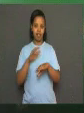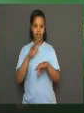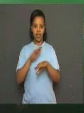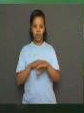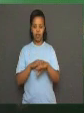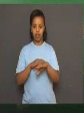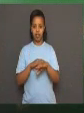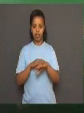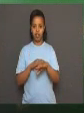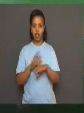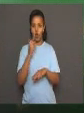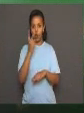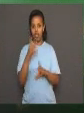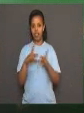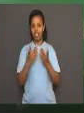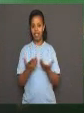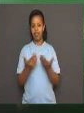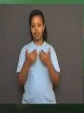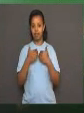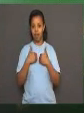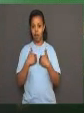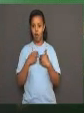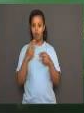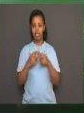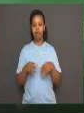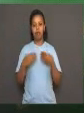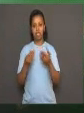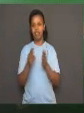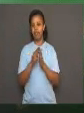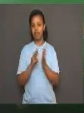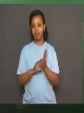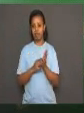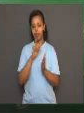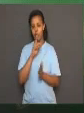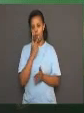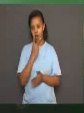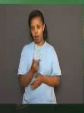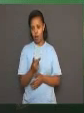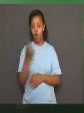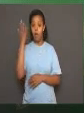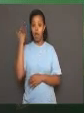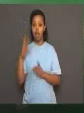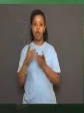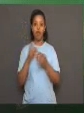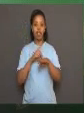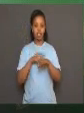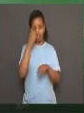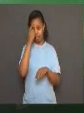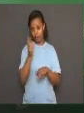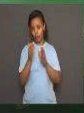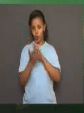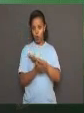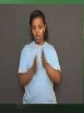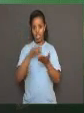on binomial nomenclature. In our last lesson, we learned about